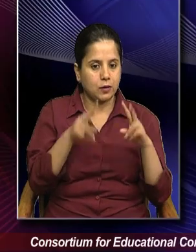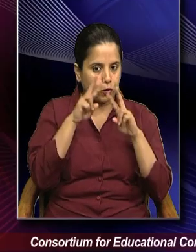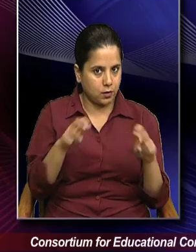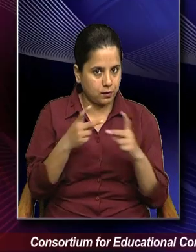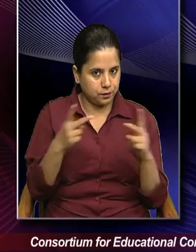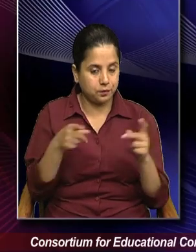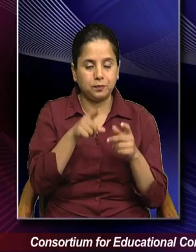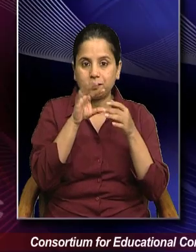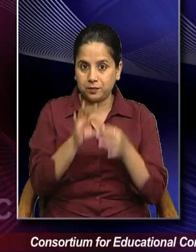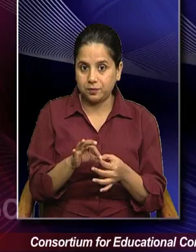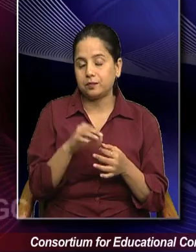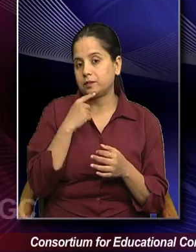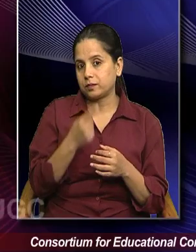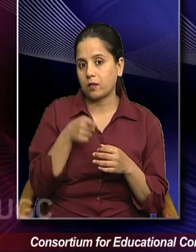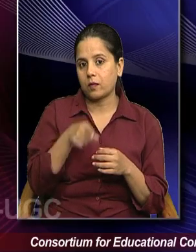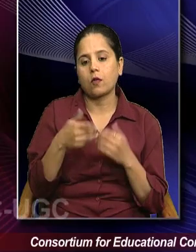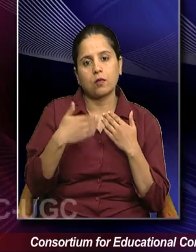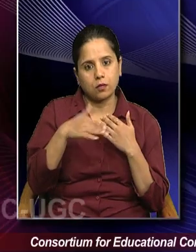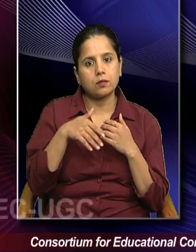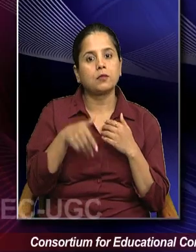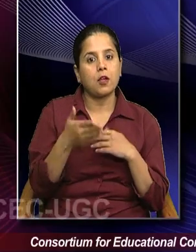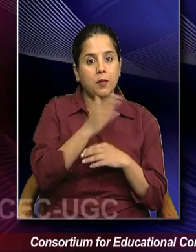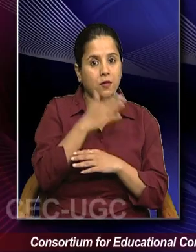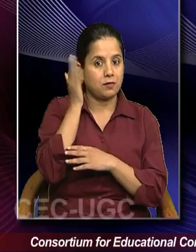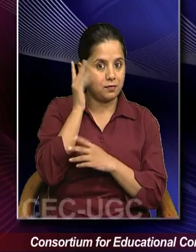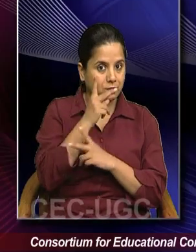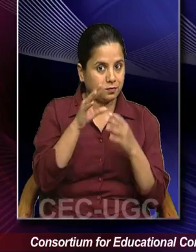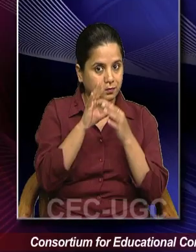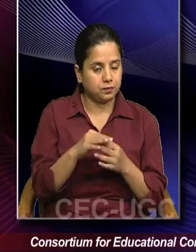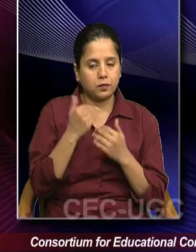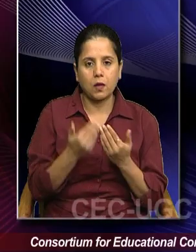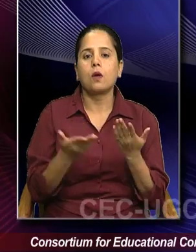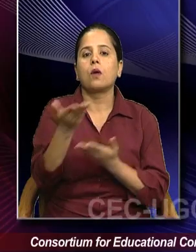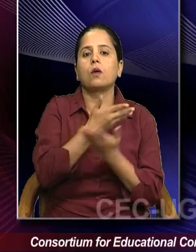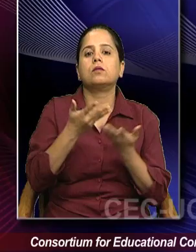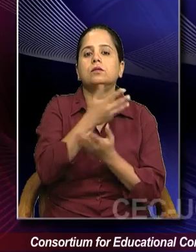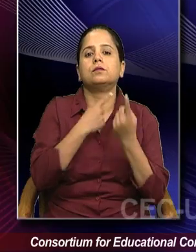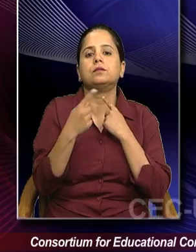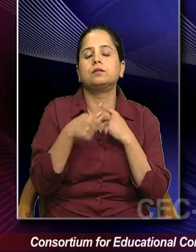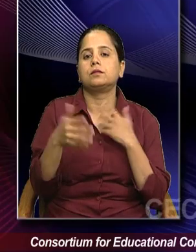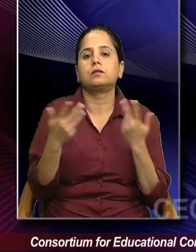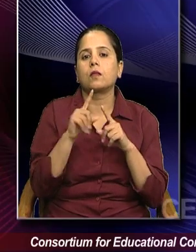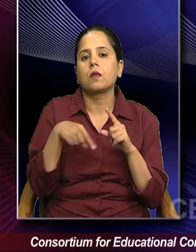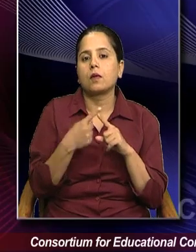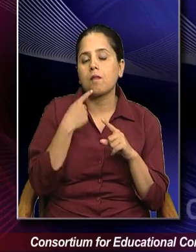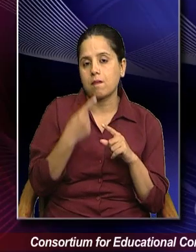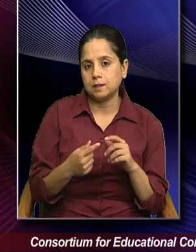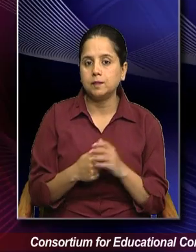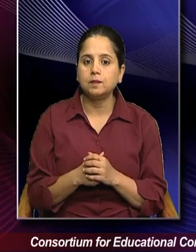context, in the continuation of the previous session, we are going to discuss about